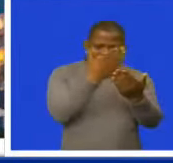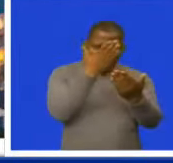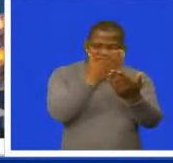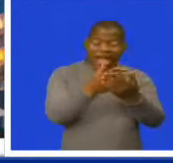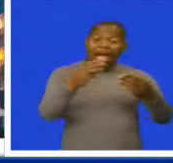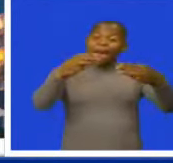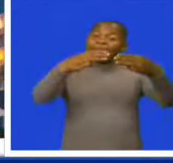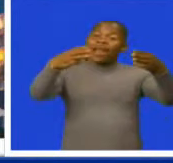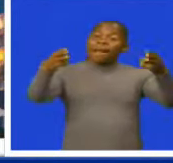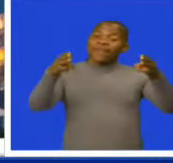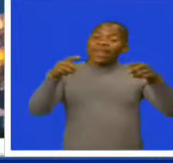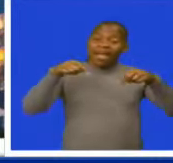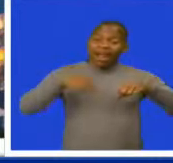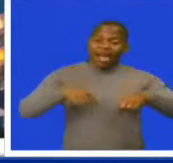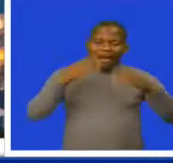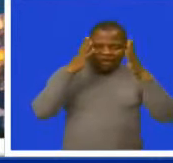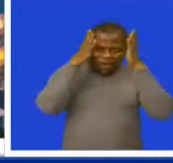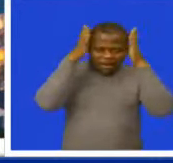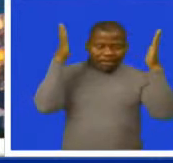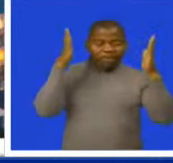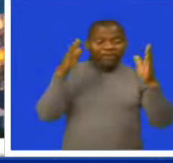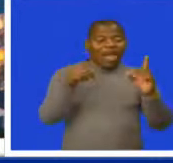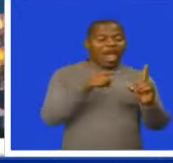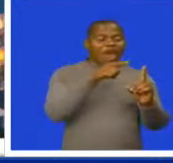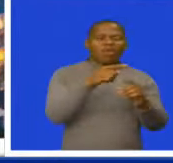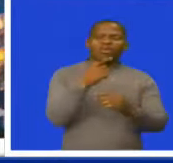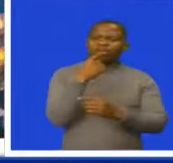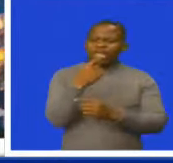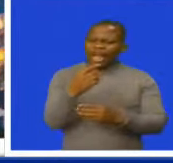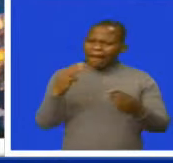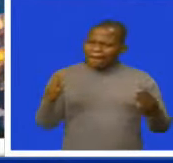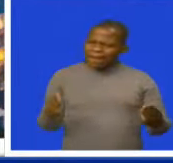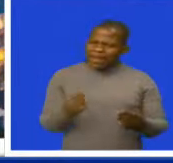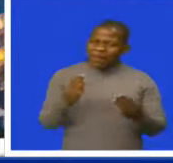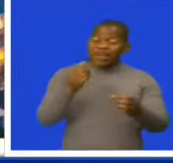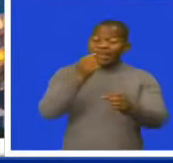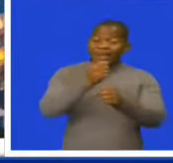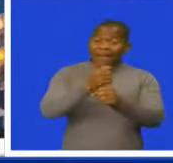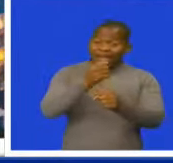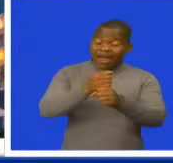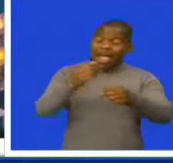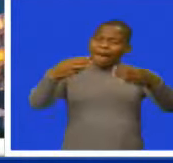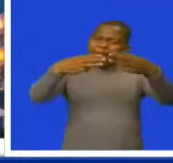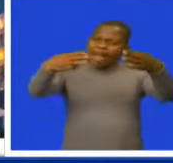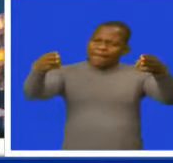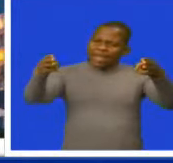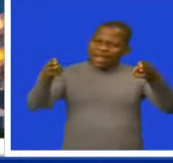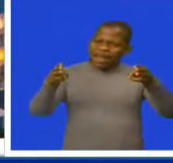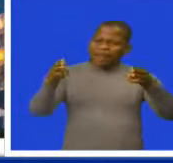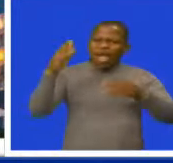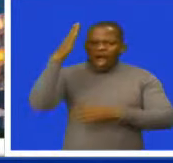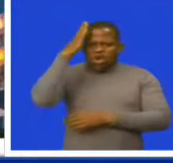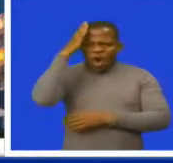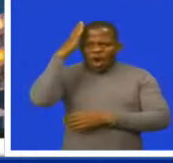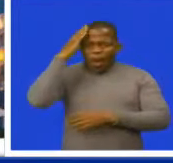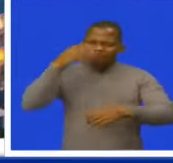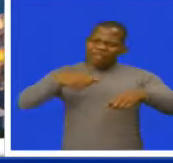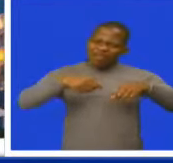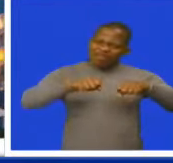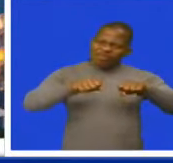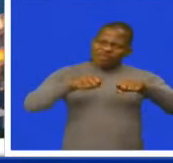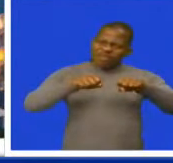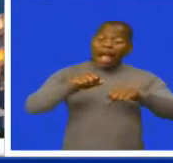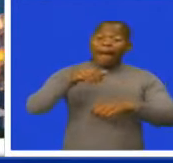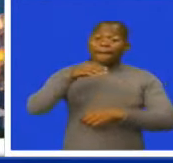bandi ngetingundla. Xaba ke ukusho lokhu nakakhulumisana netinsatheli talomsakado eMalkins ngesikhathi ke labo labasebenta